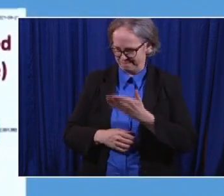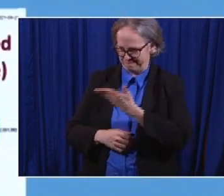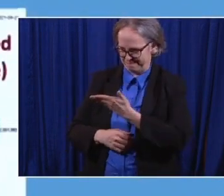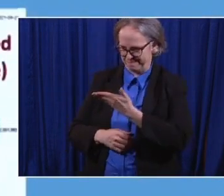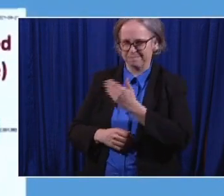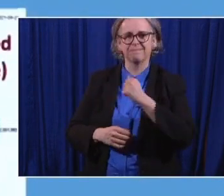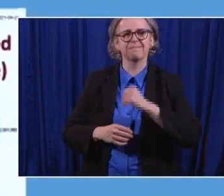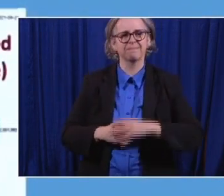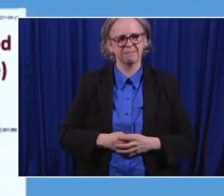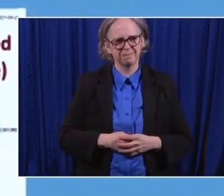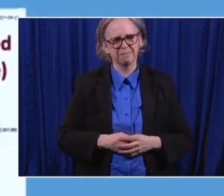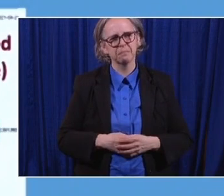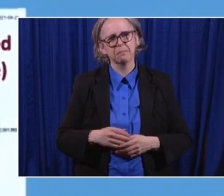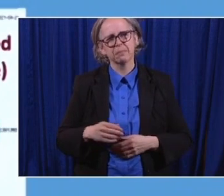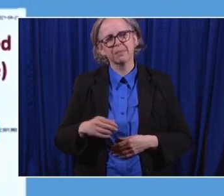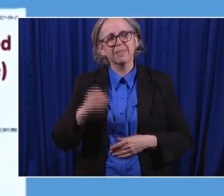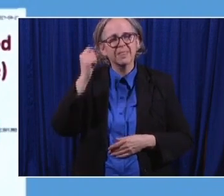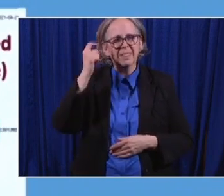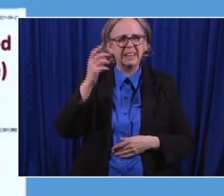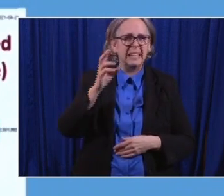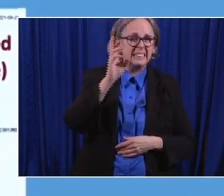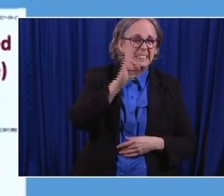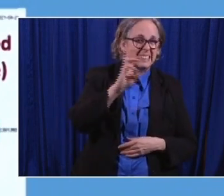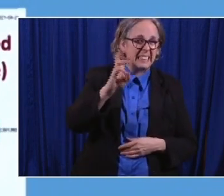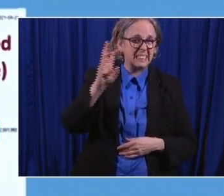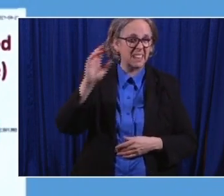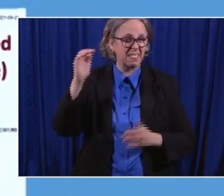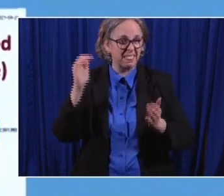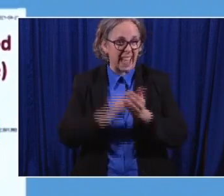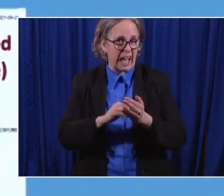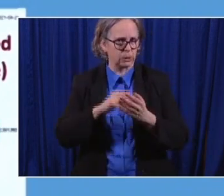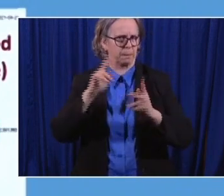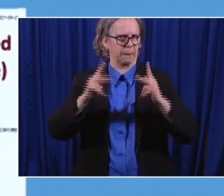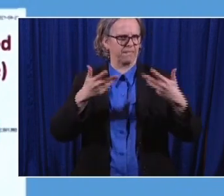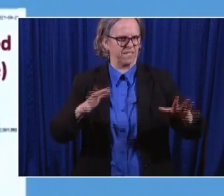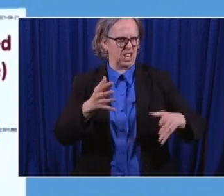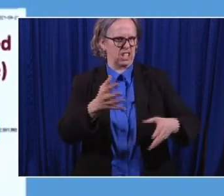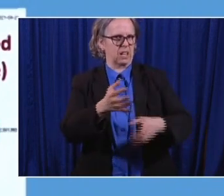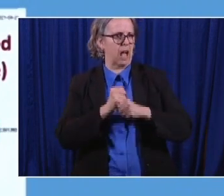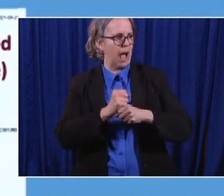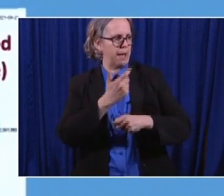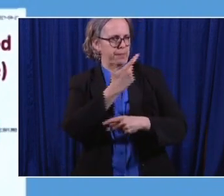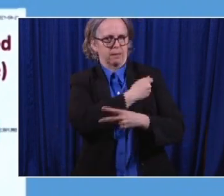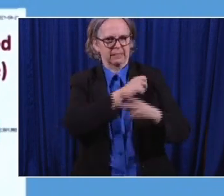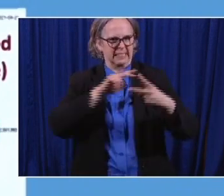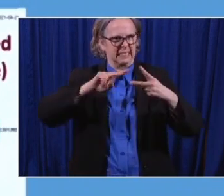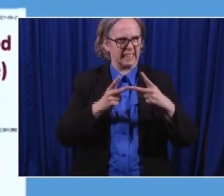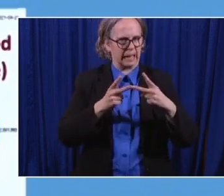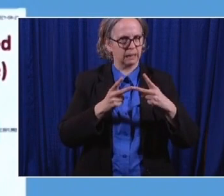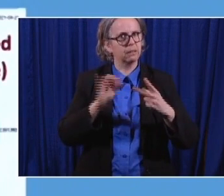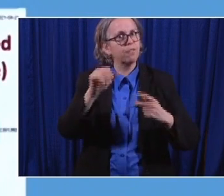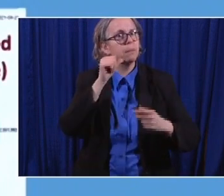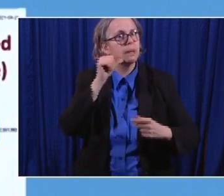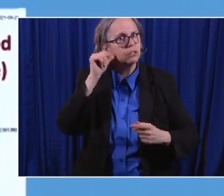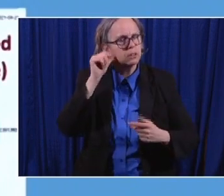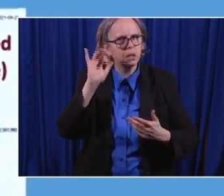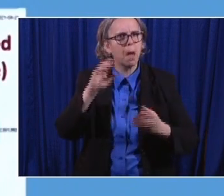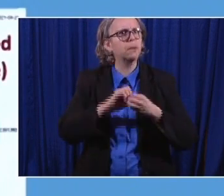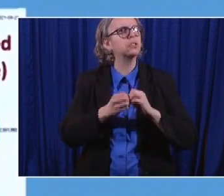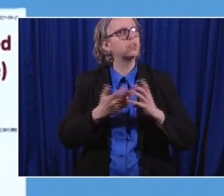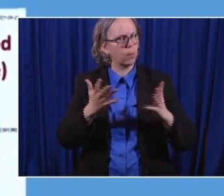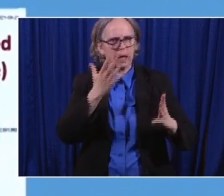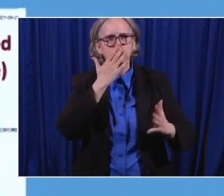66,000 first dose, second doses yesterday. So those numbers are hanging in there pretty good on the